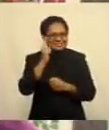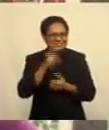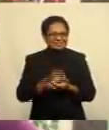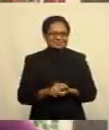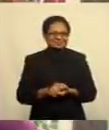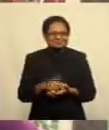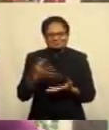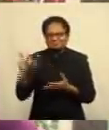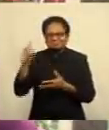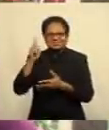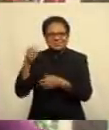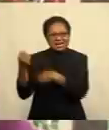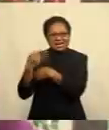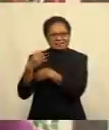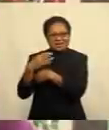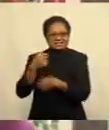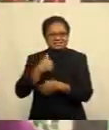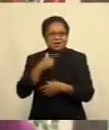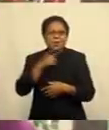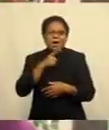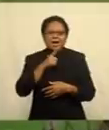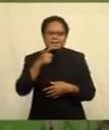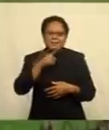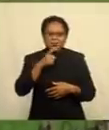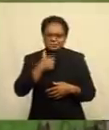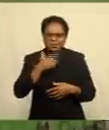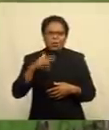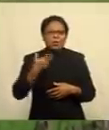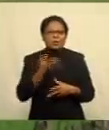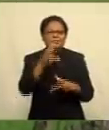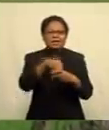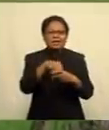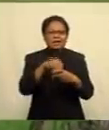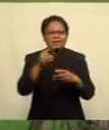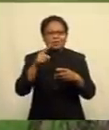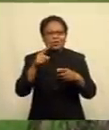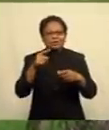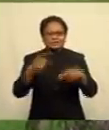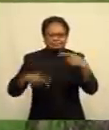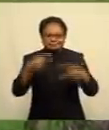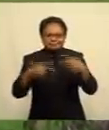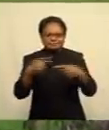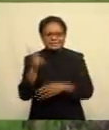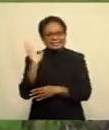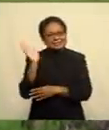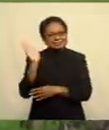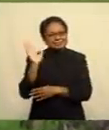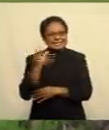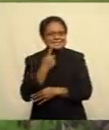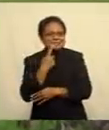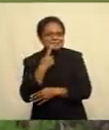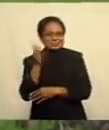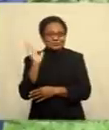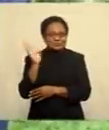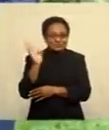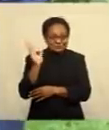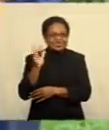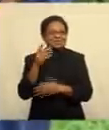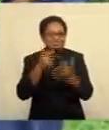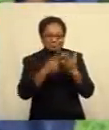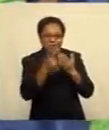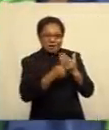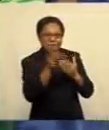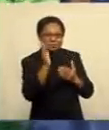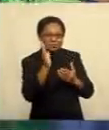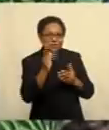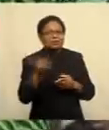I used to take part a lot in oratory contest. When we had programs in school, they used